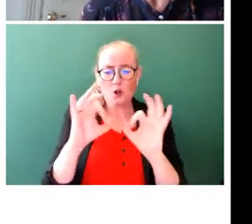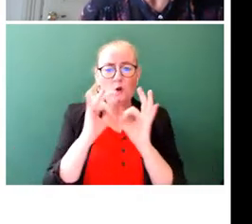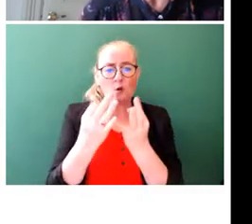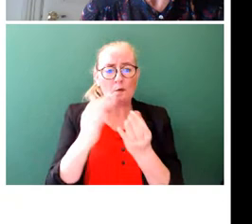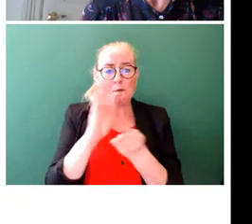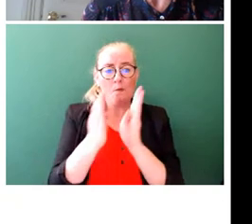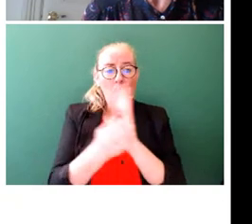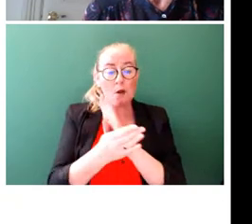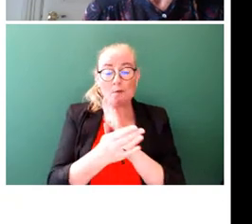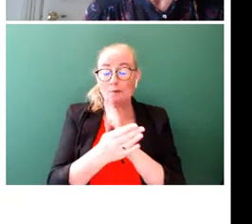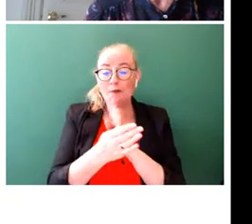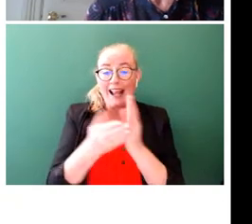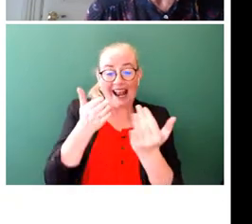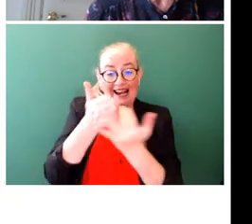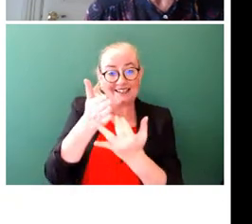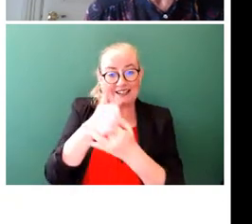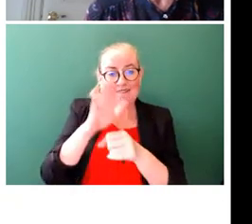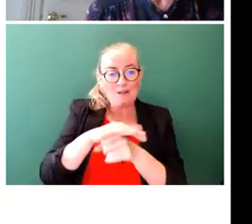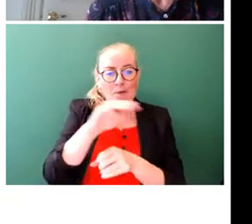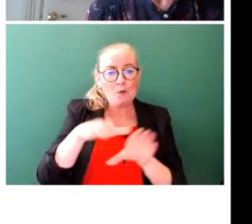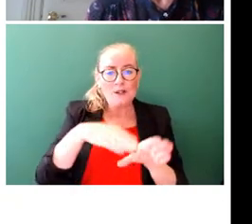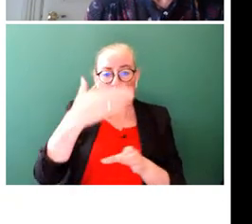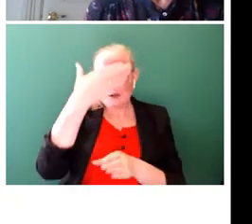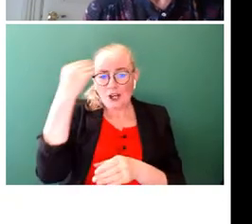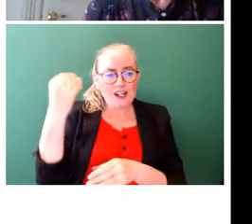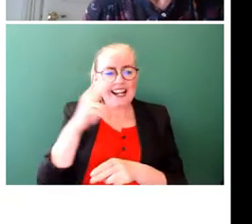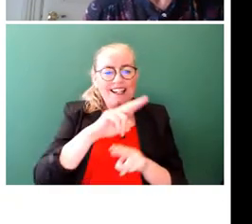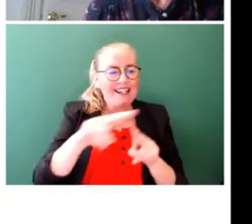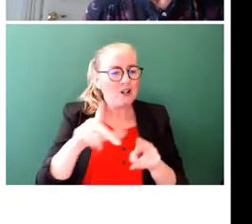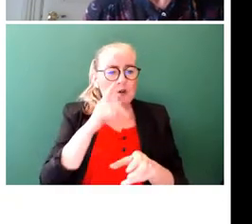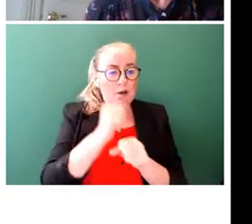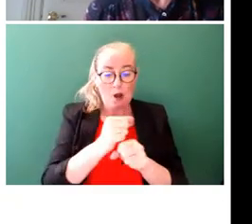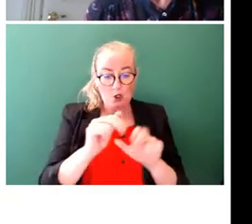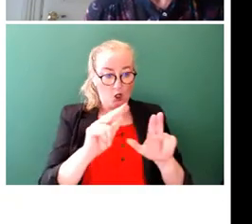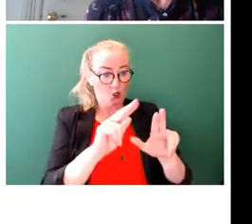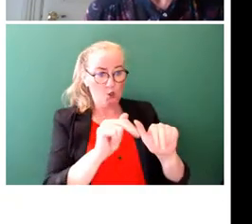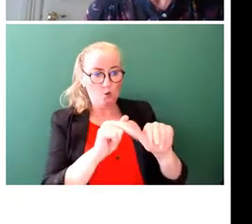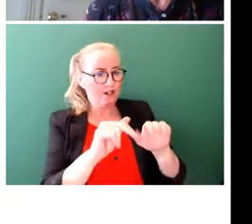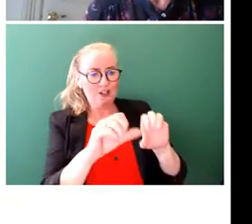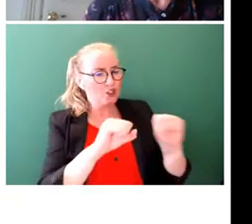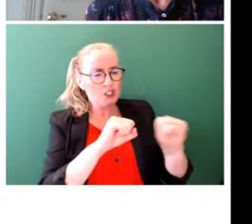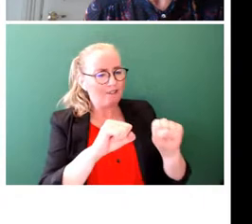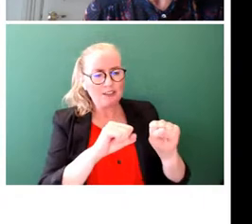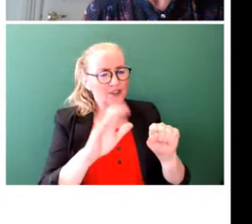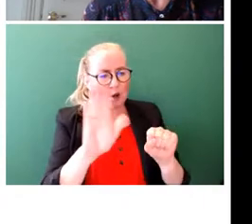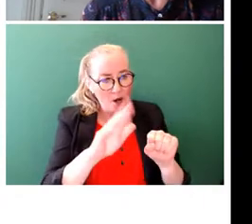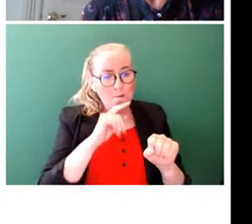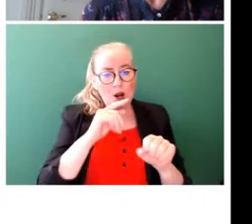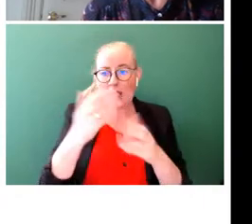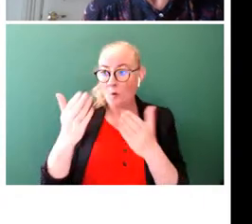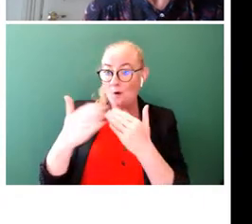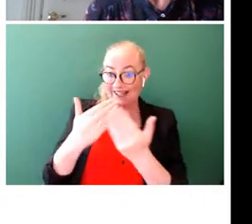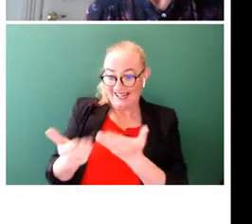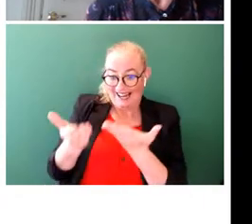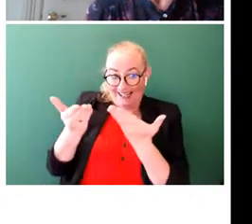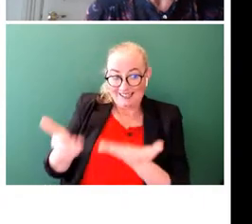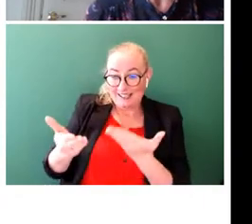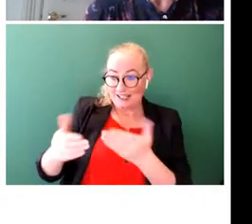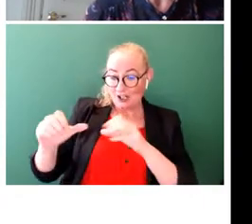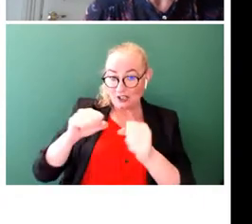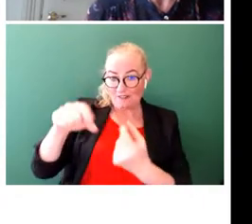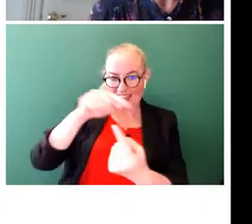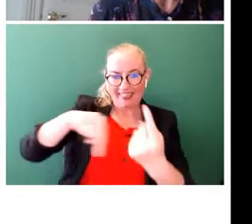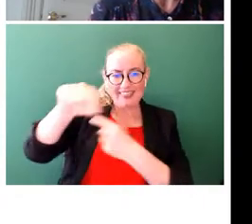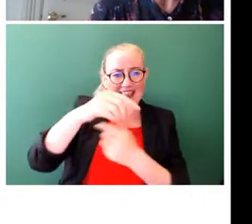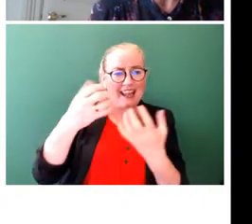for people with dementia. Because it's not always about creating new services. It's also looking at what are the existing services that we have and